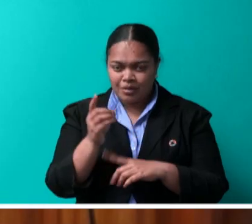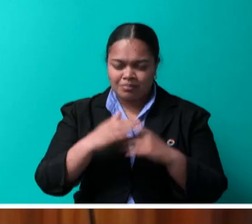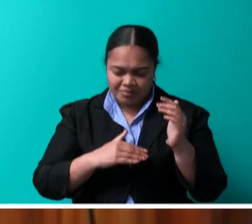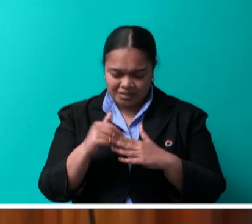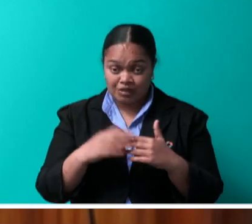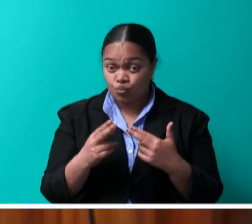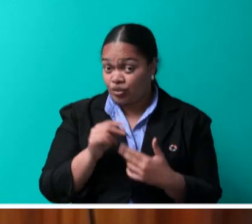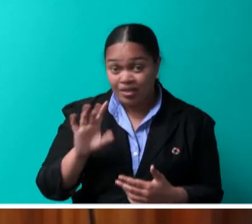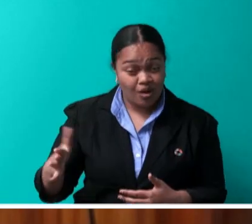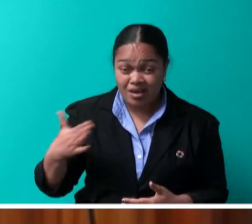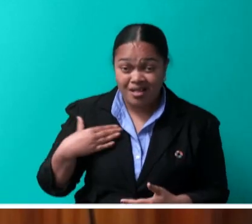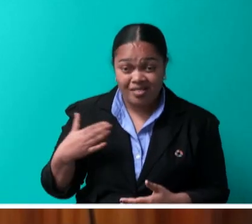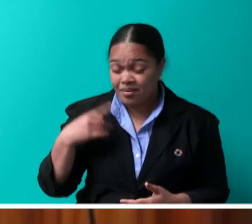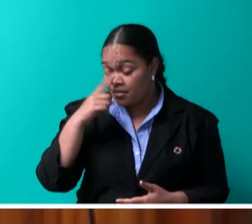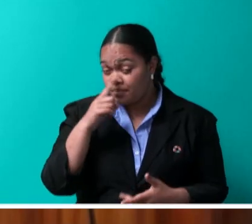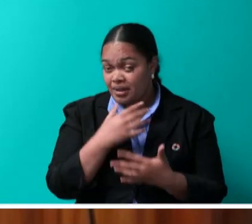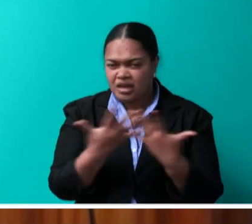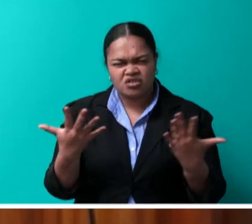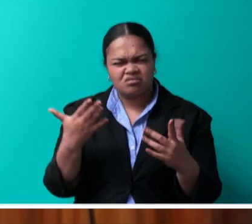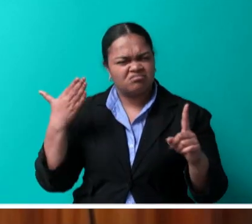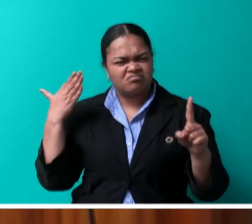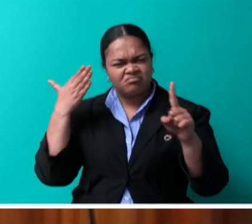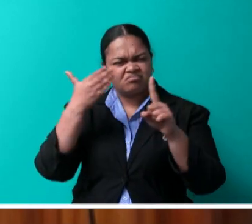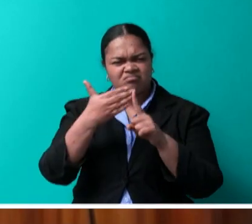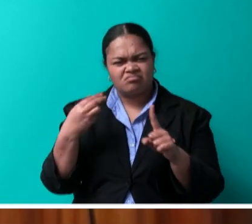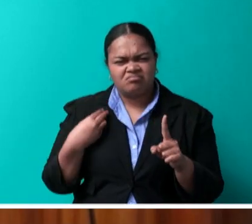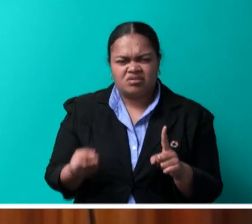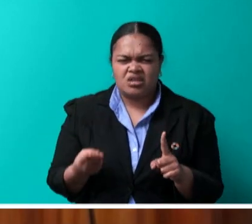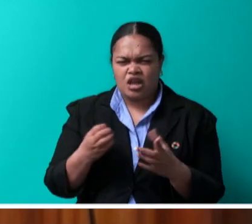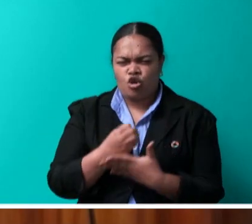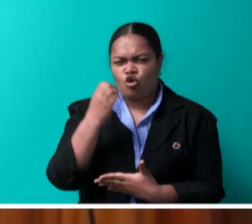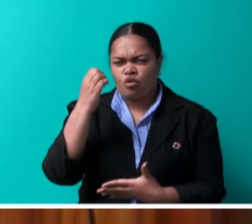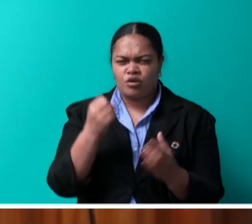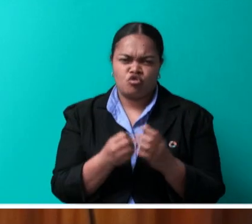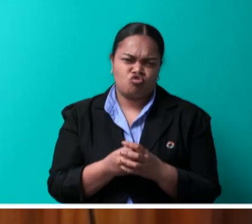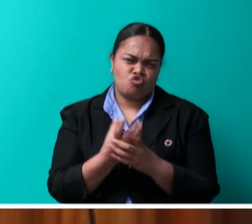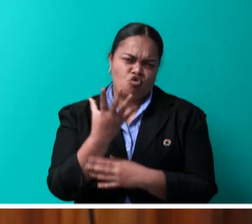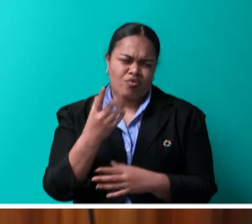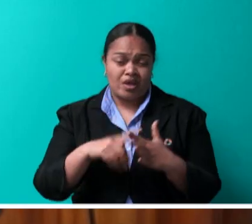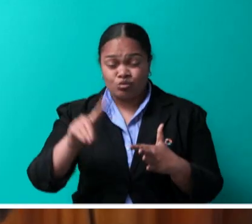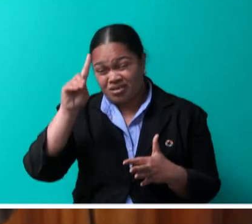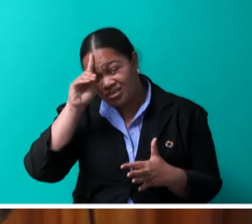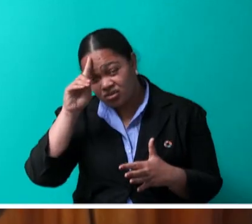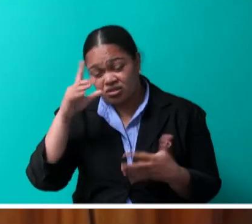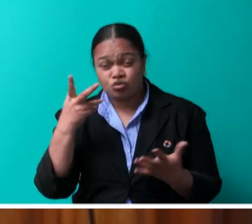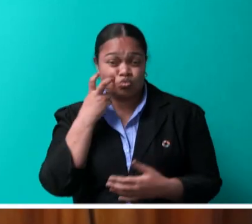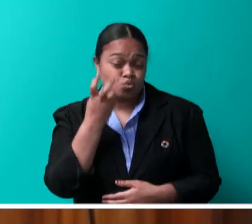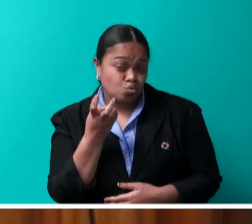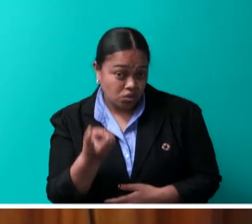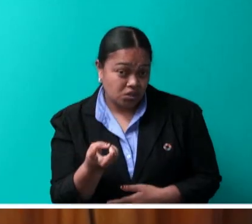a healthy population, our ambitions for economic growth, education,